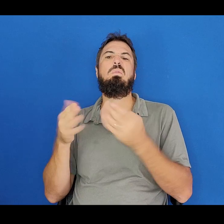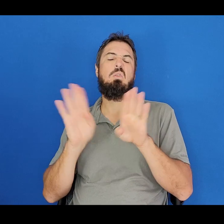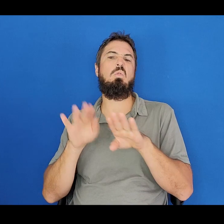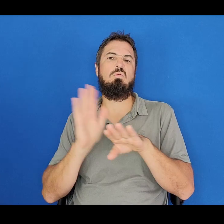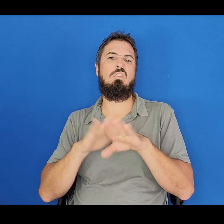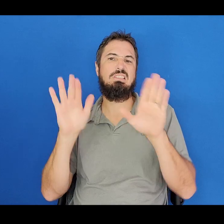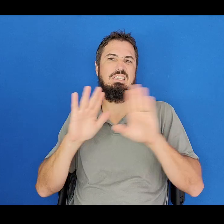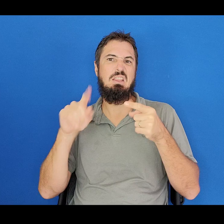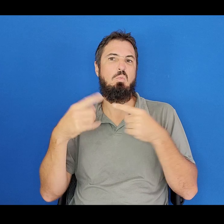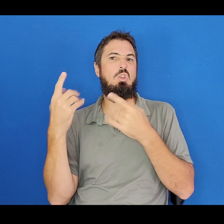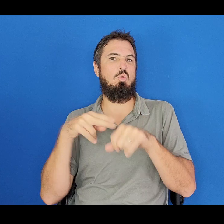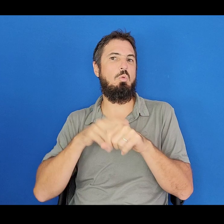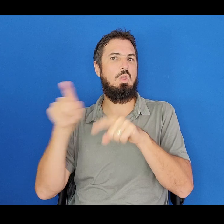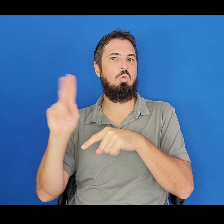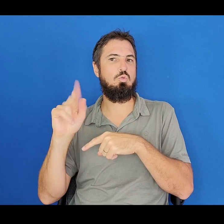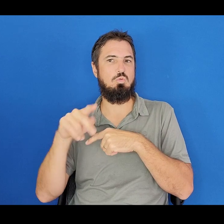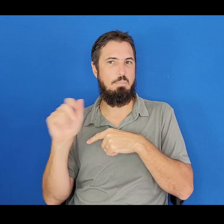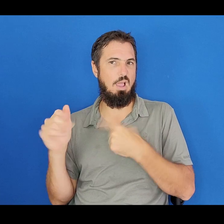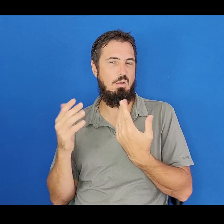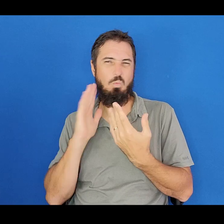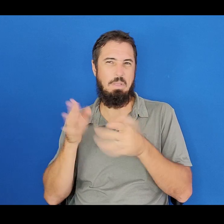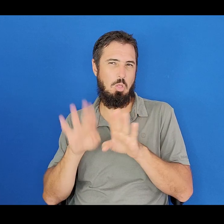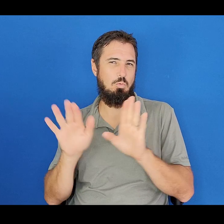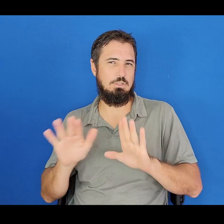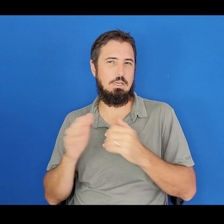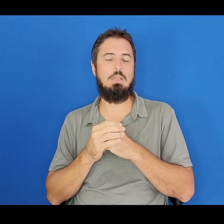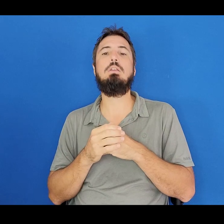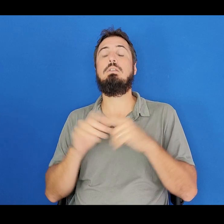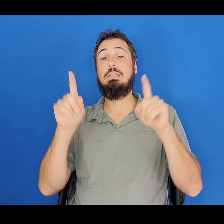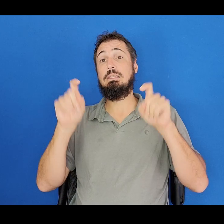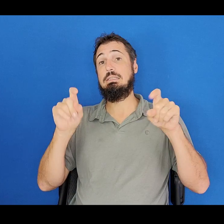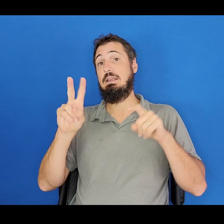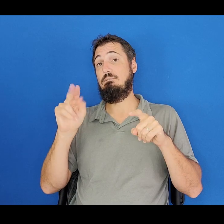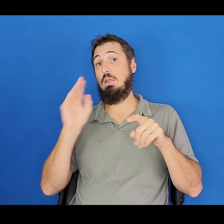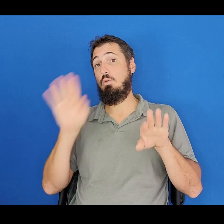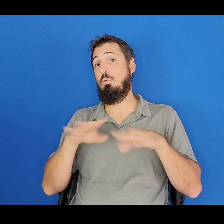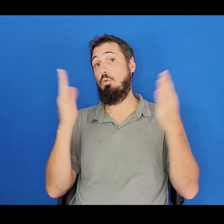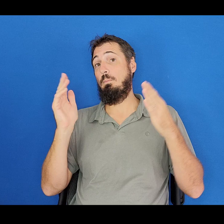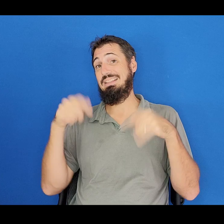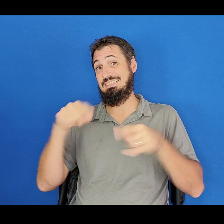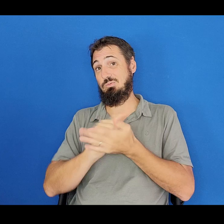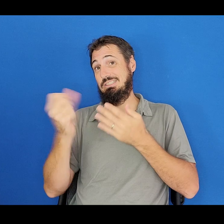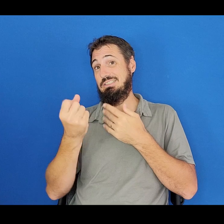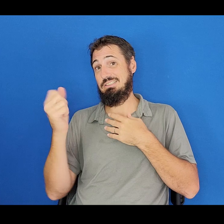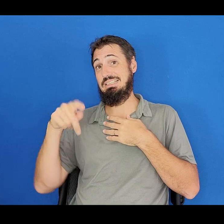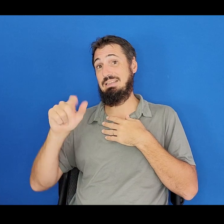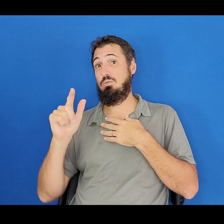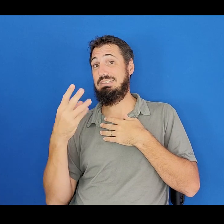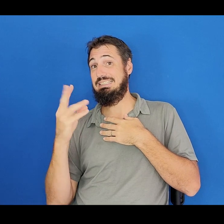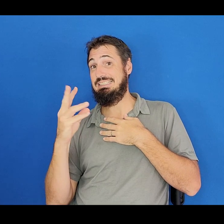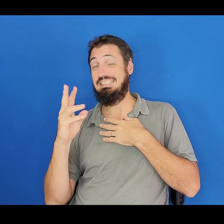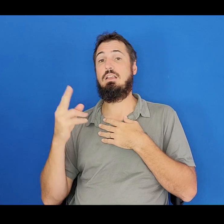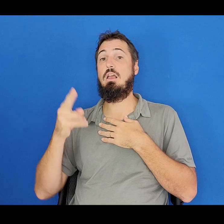Sunday when it is normally in Kapa'a. The testing van will be open this Saturday, April 16th at the